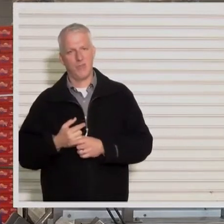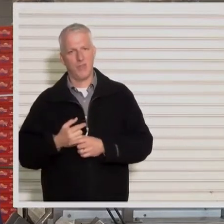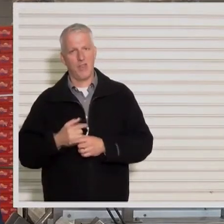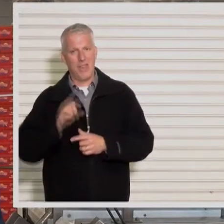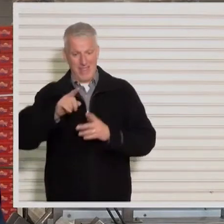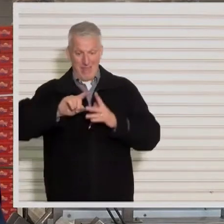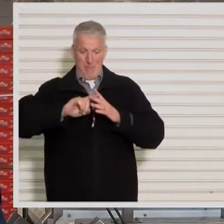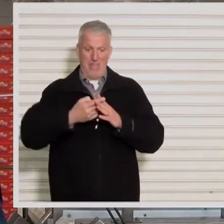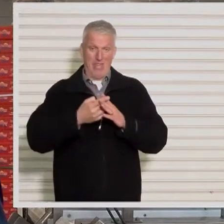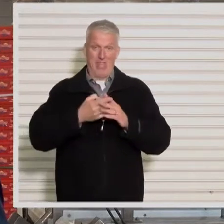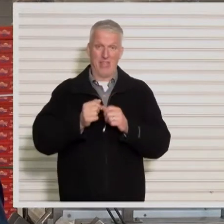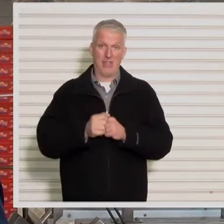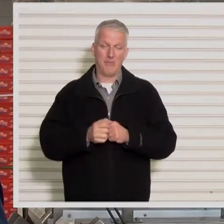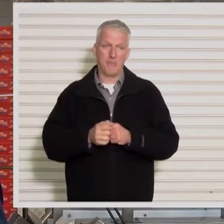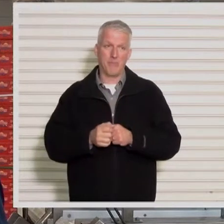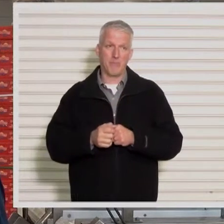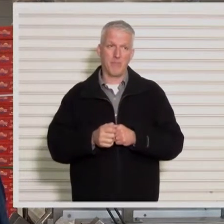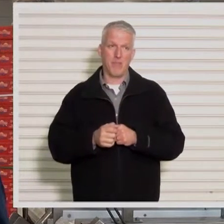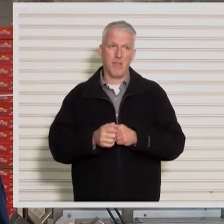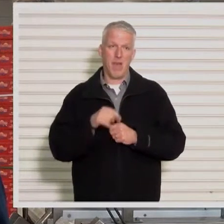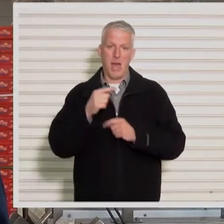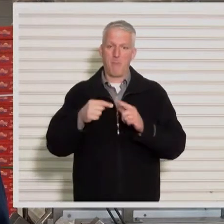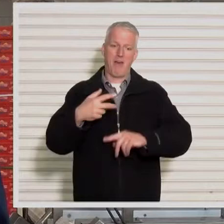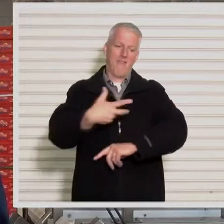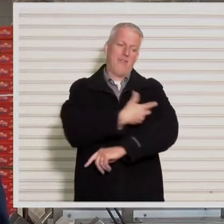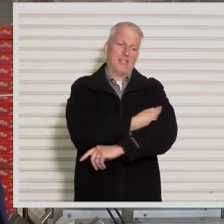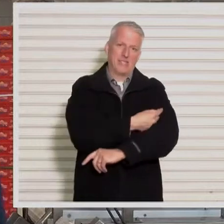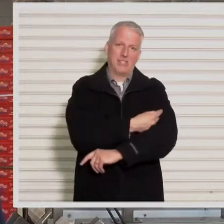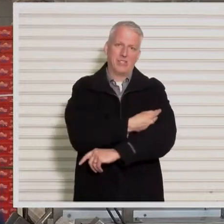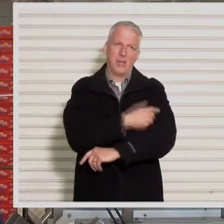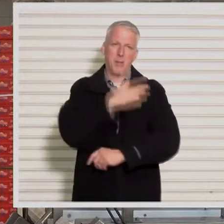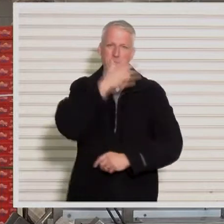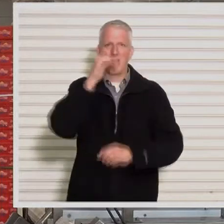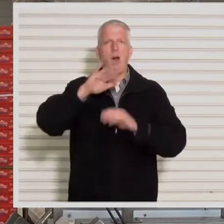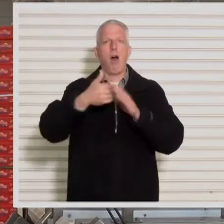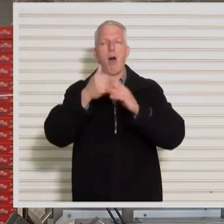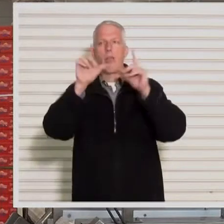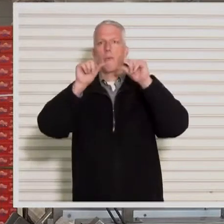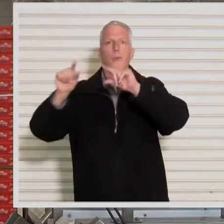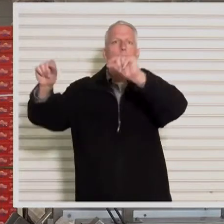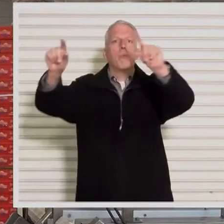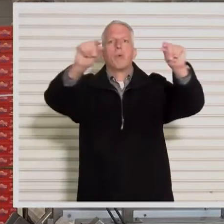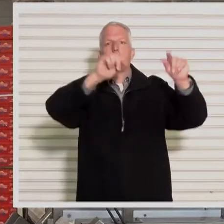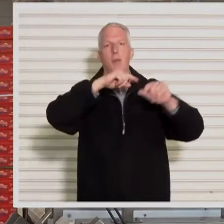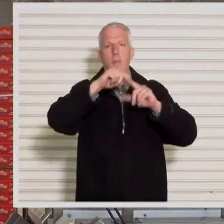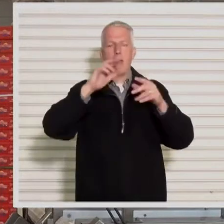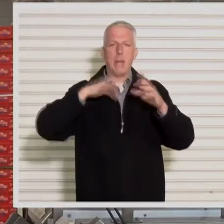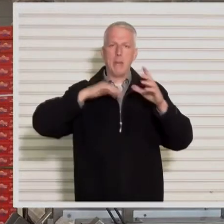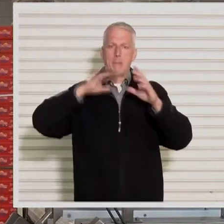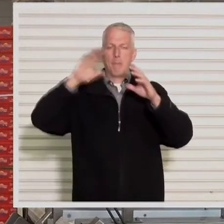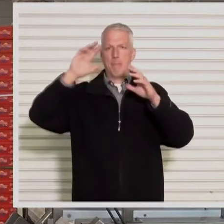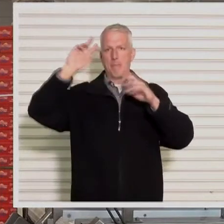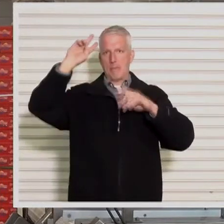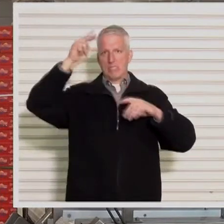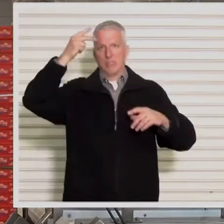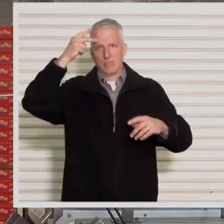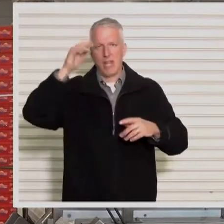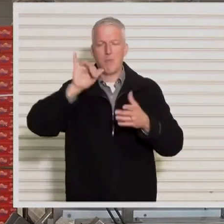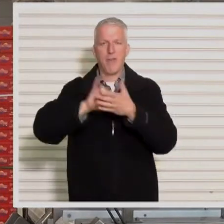the beginning of taking the vaccine, and because of all the rumors that are out there and the misinformation that exists that's out